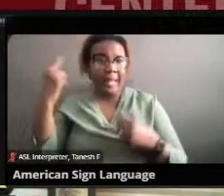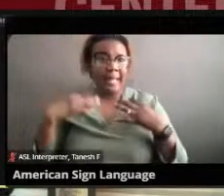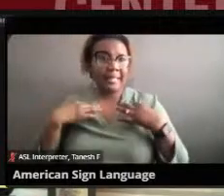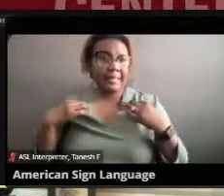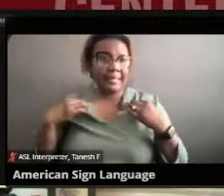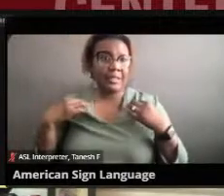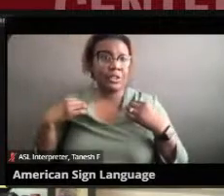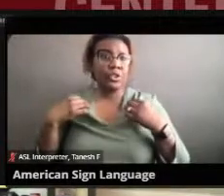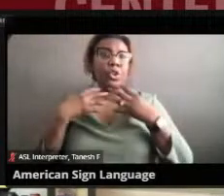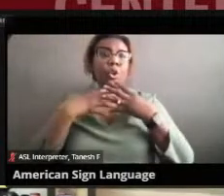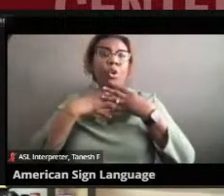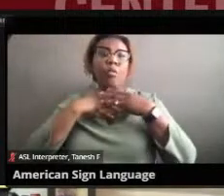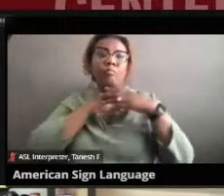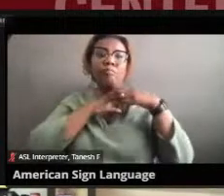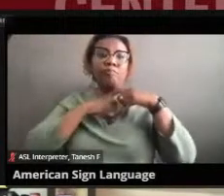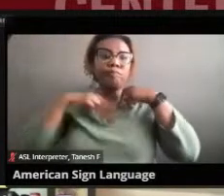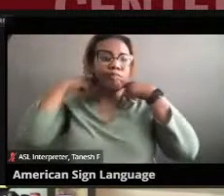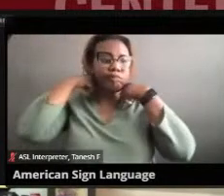on.